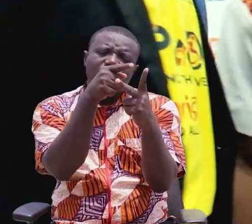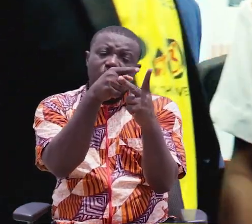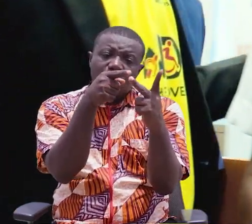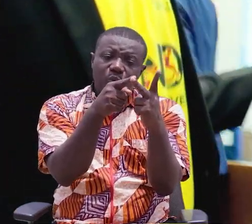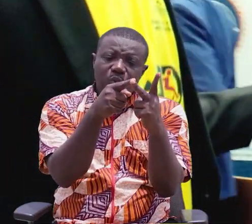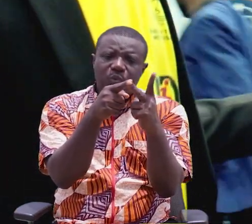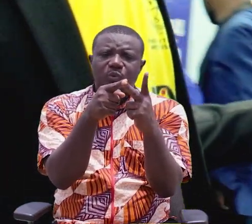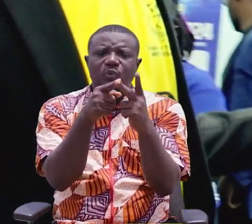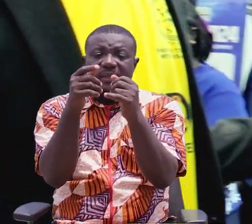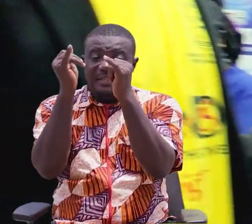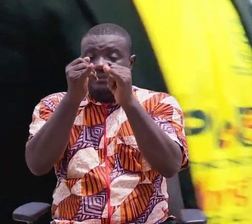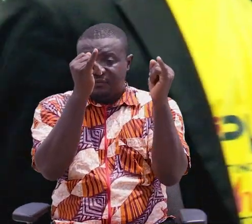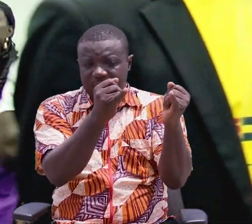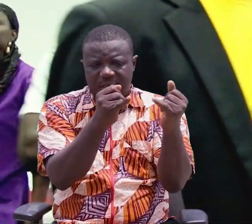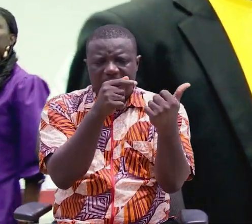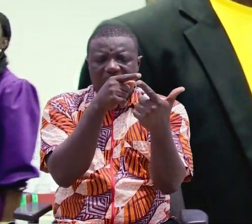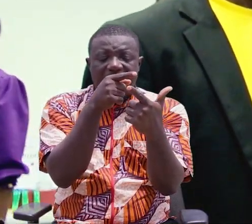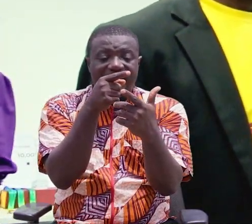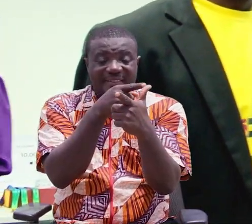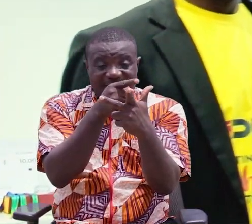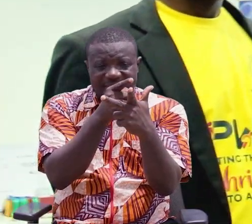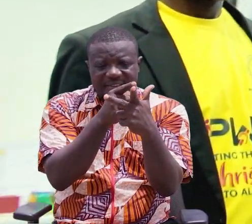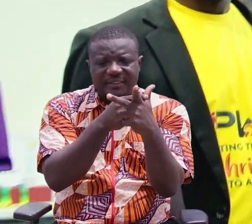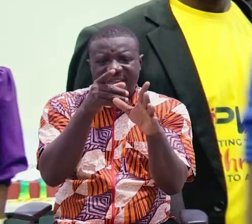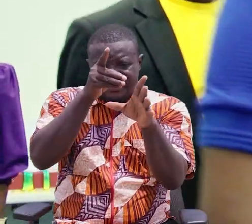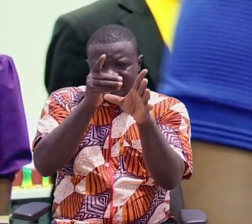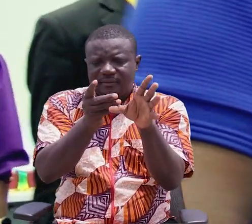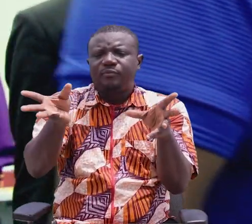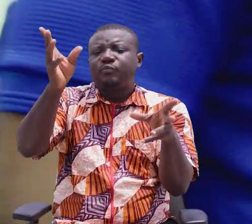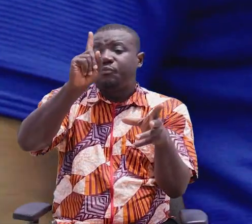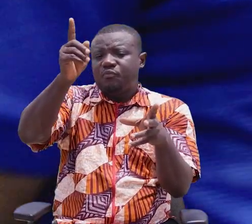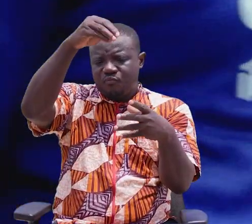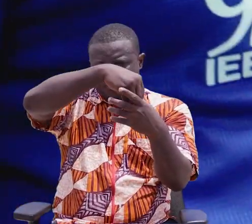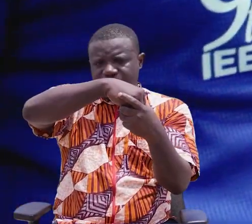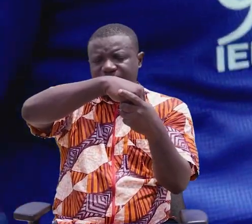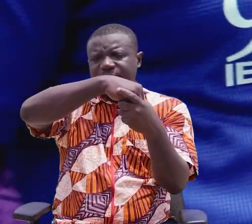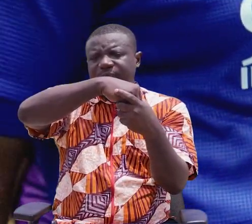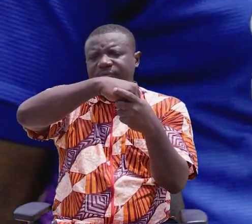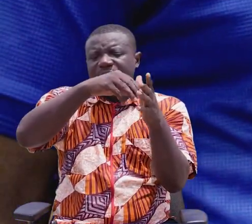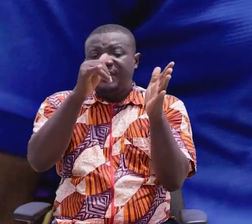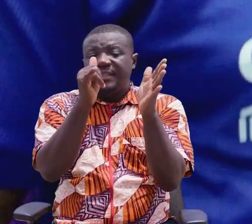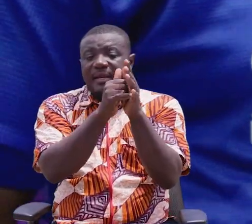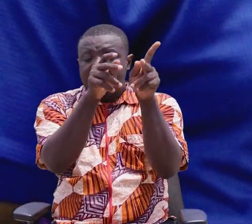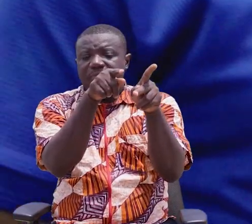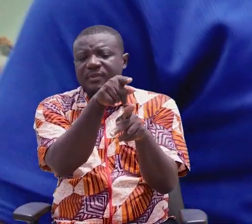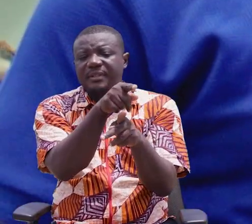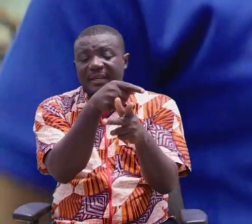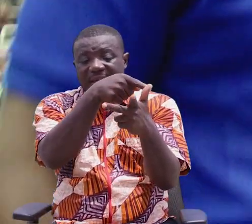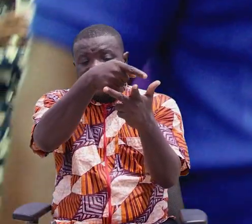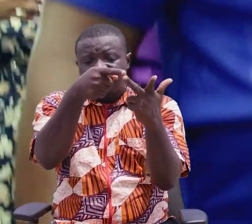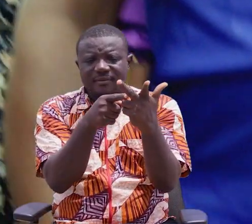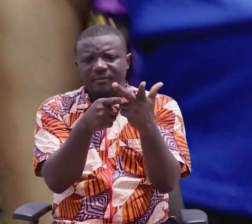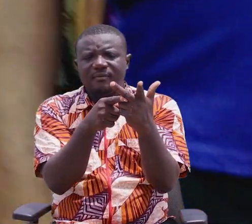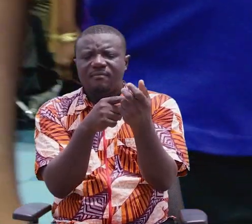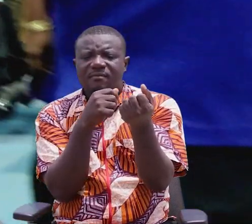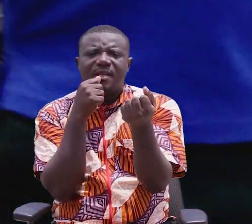3 individuals, and at least there should be 1 person with disability in each team. So this helps technocrats